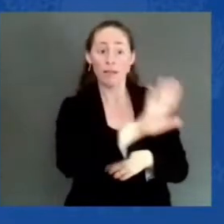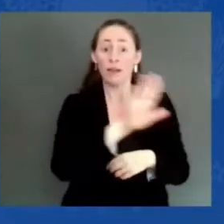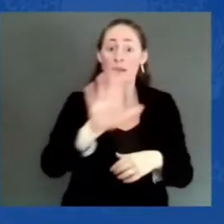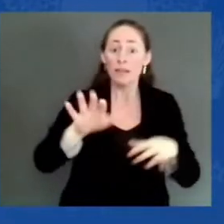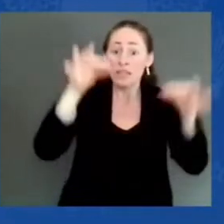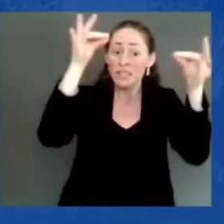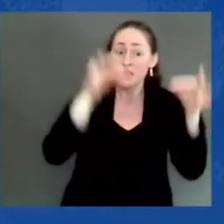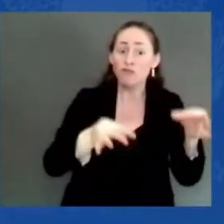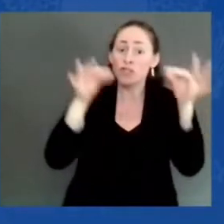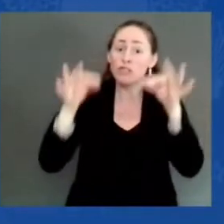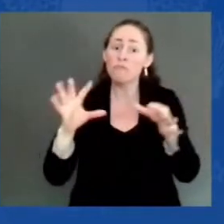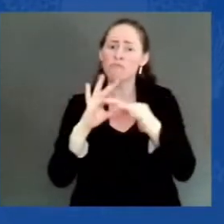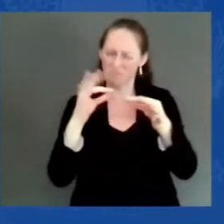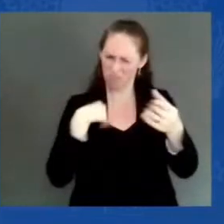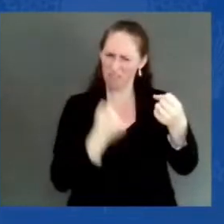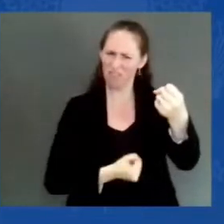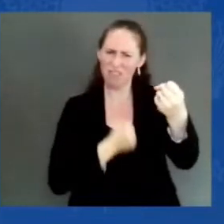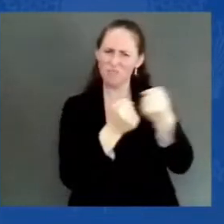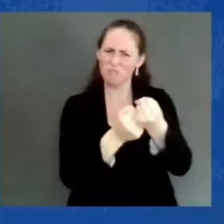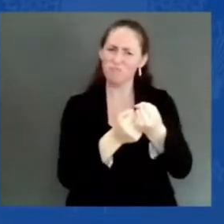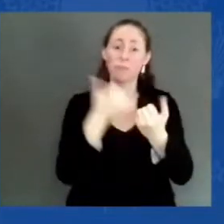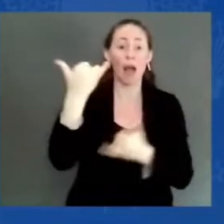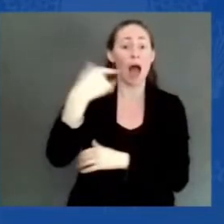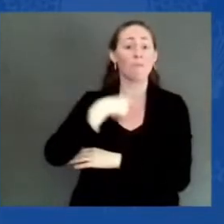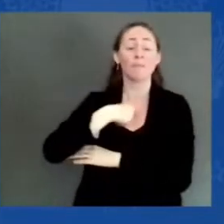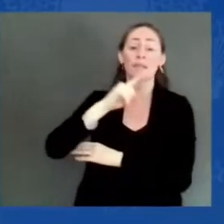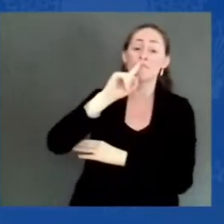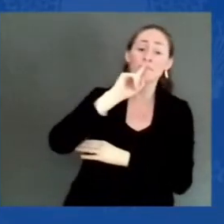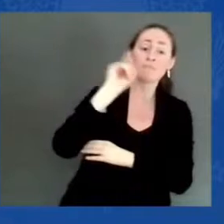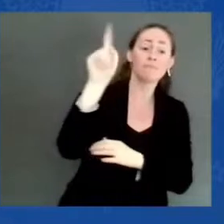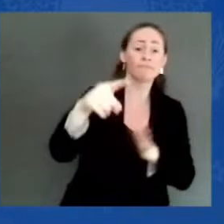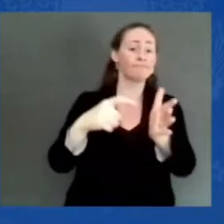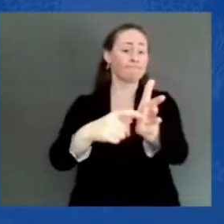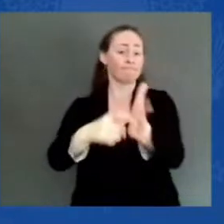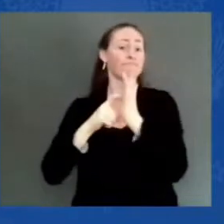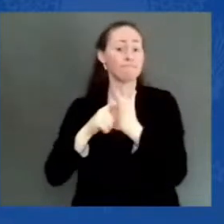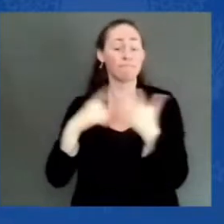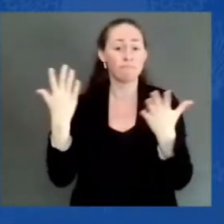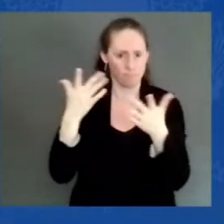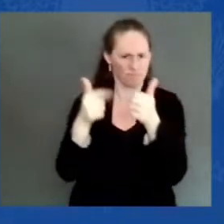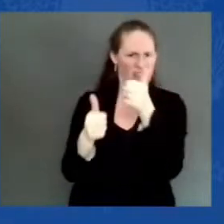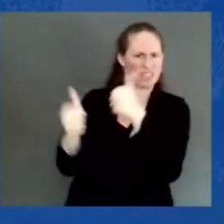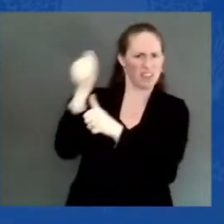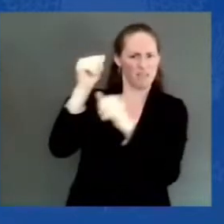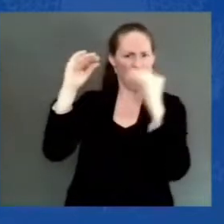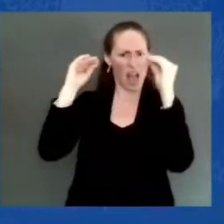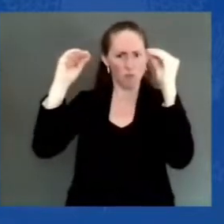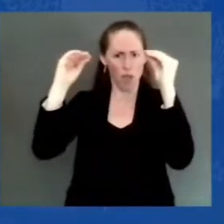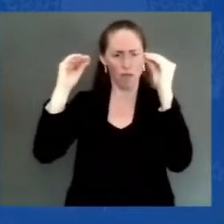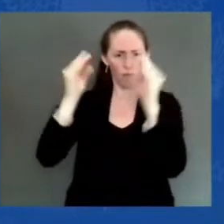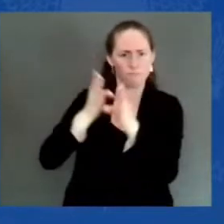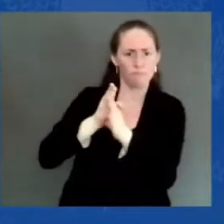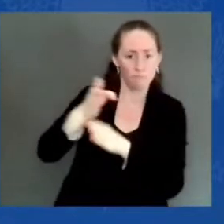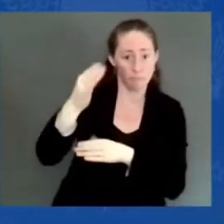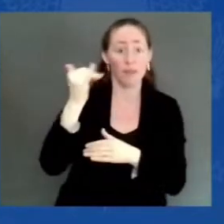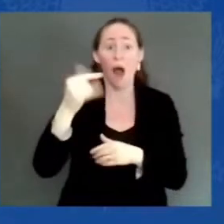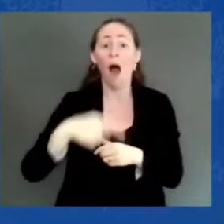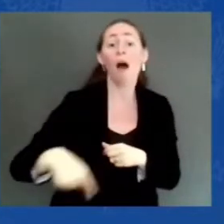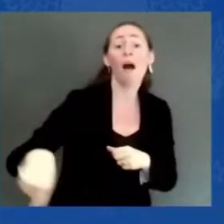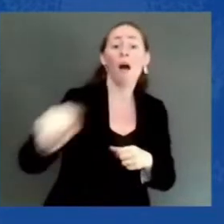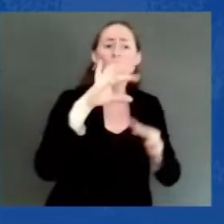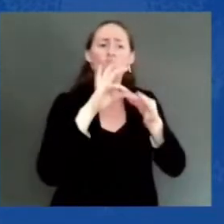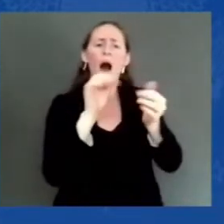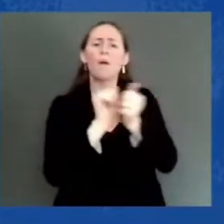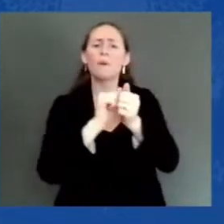I'm directing the Secretary of Education, an educator himself, to take additional steps to protect our children. This